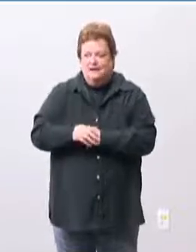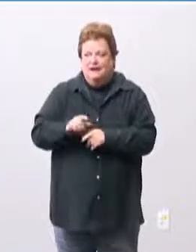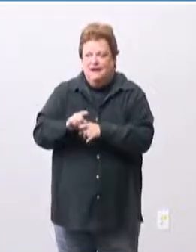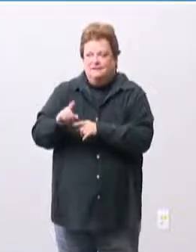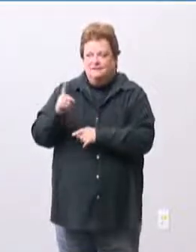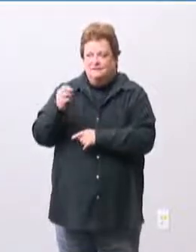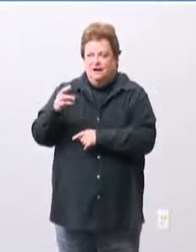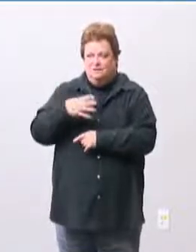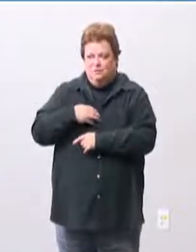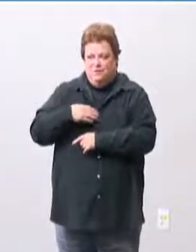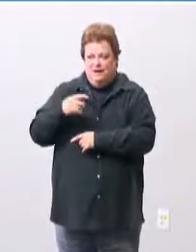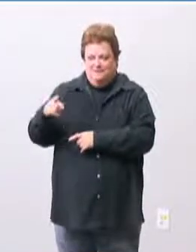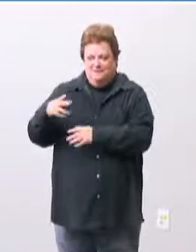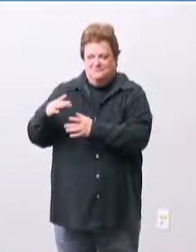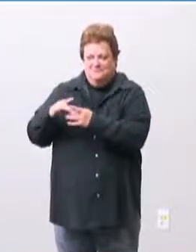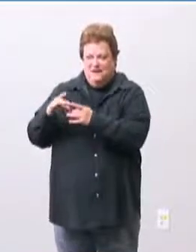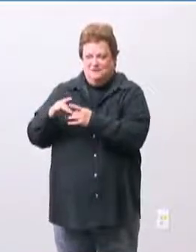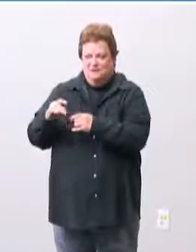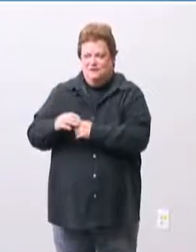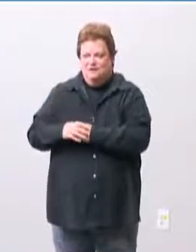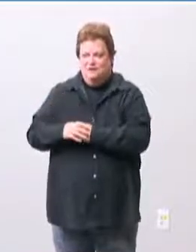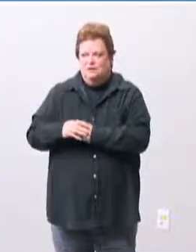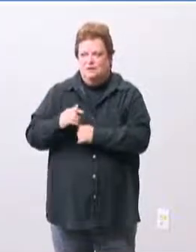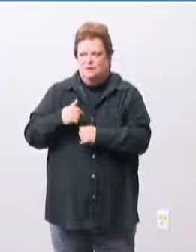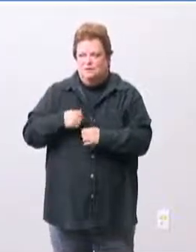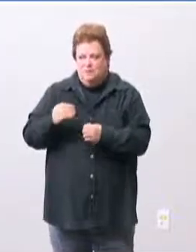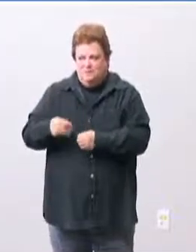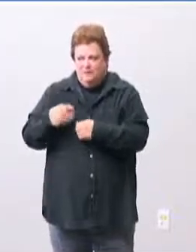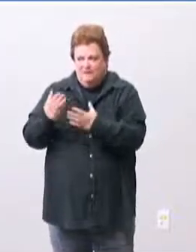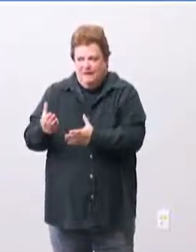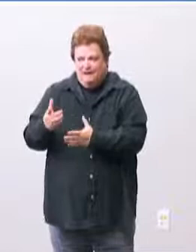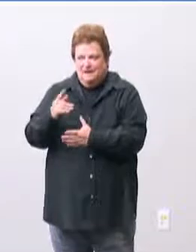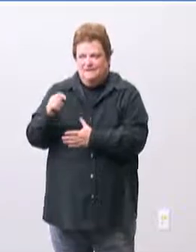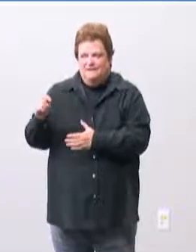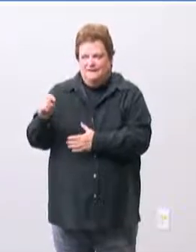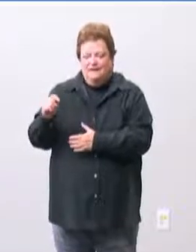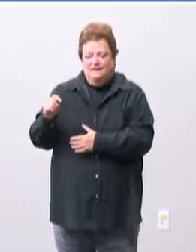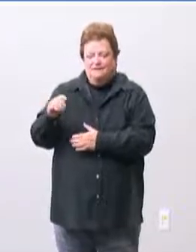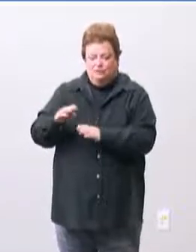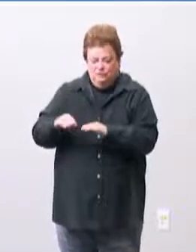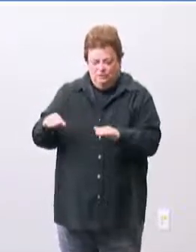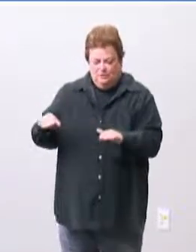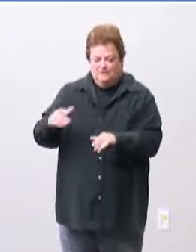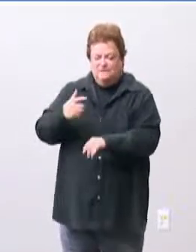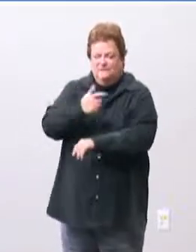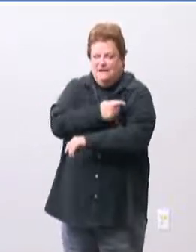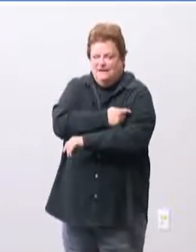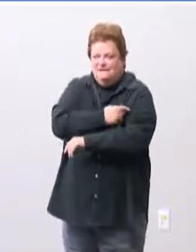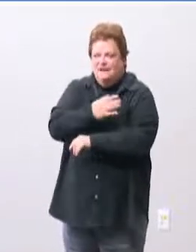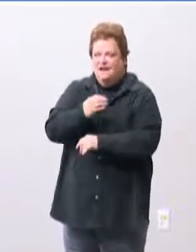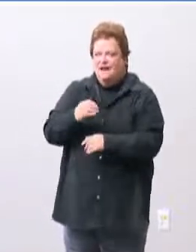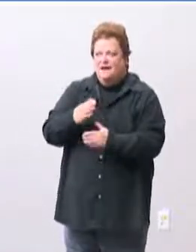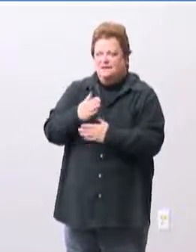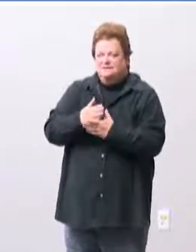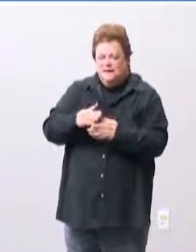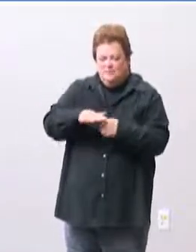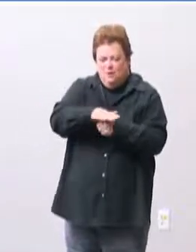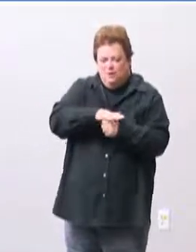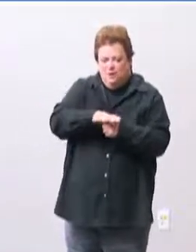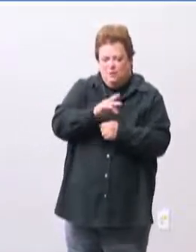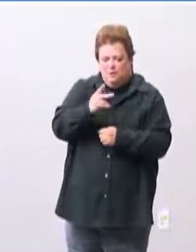mentioned, we provided them with the children's COVID-19 vaccine, and some local pharmacies